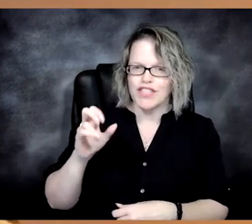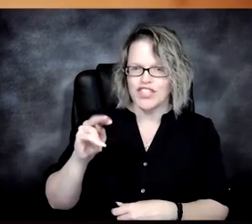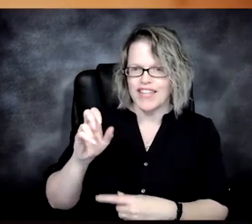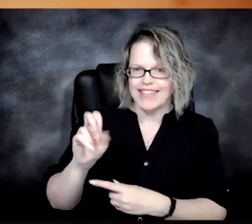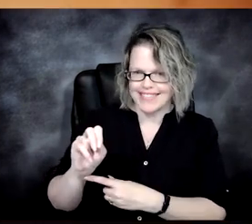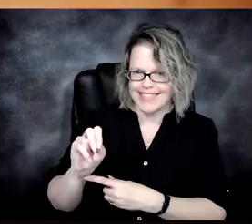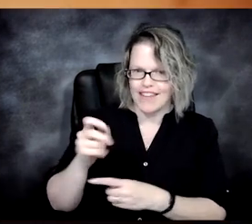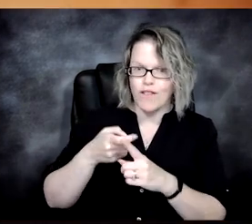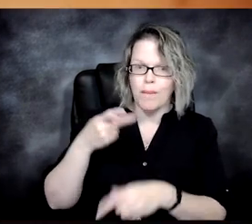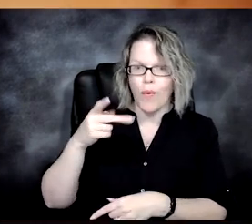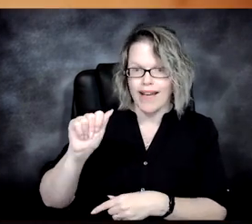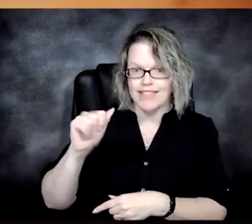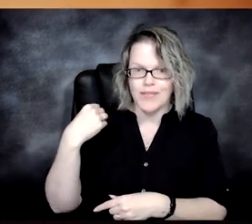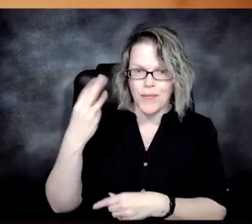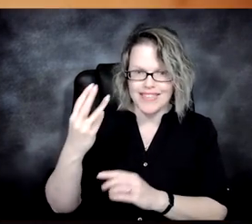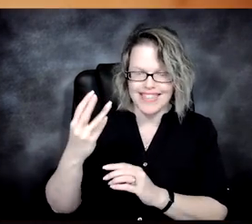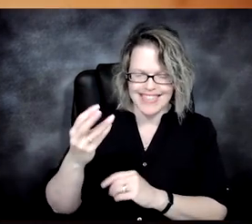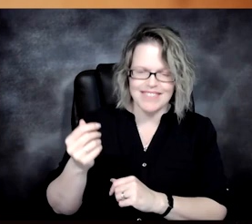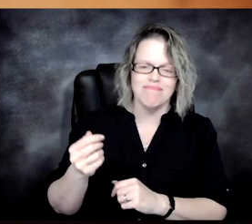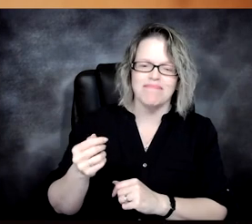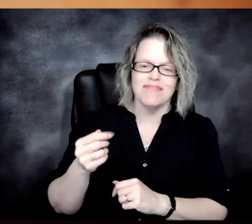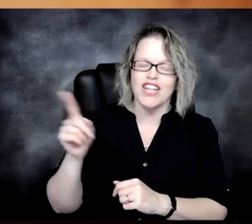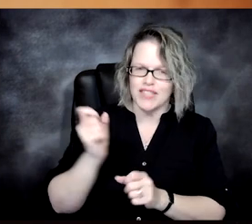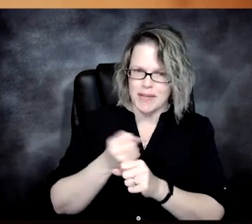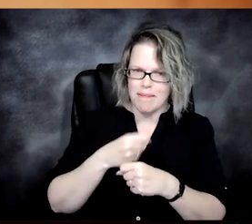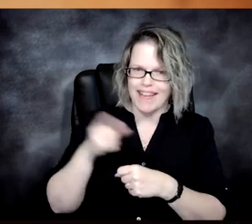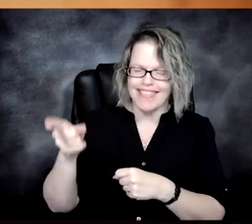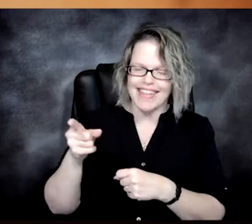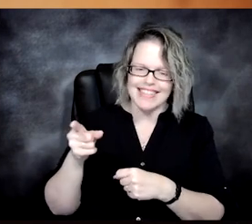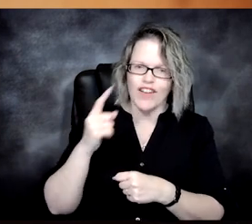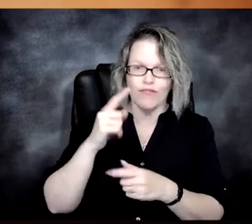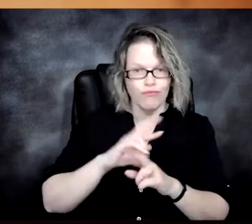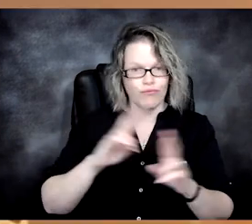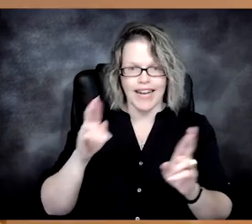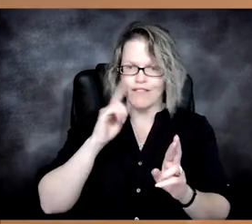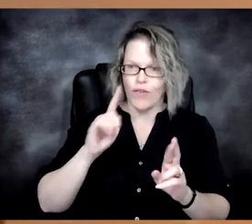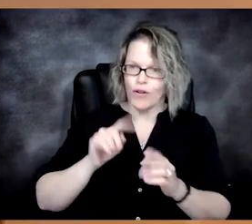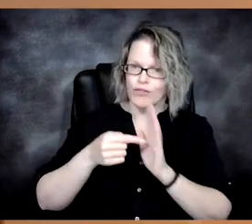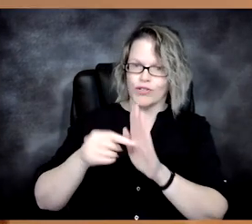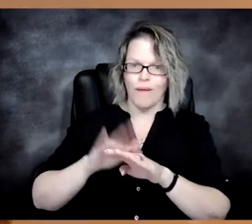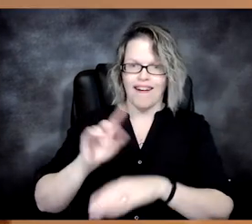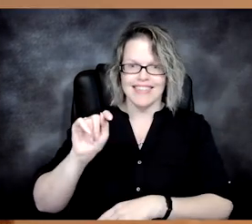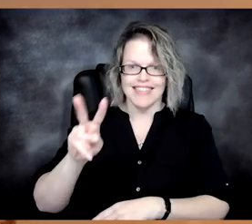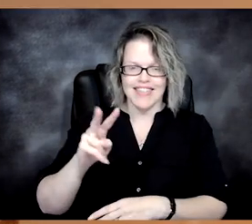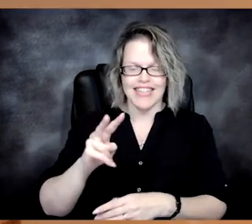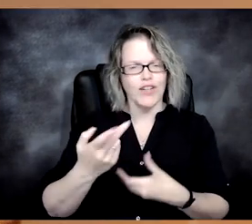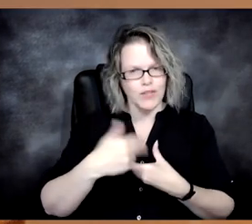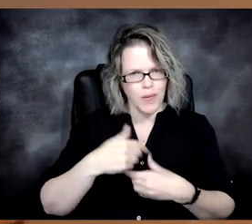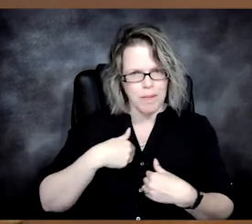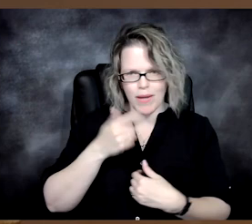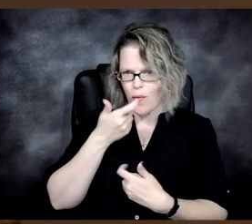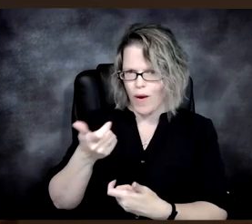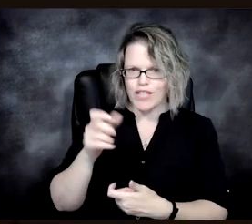School. She created this non-linear interview formatted for broadcast television. Please join me in watching